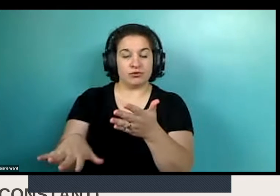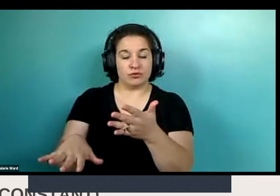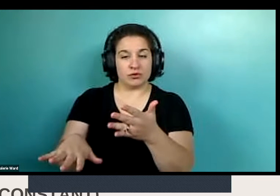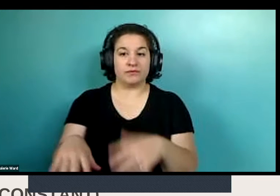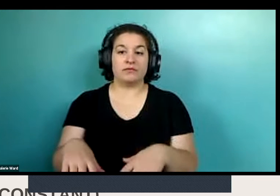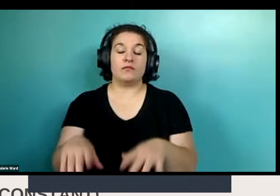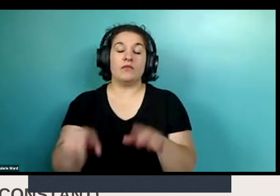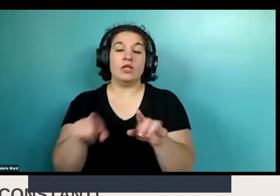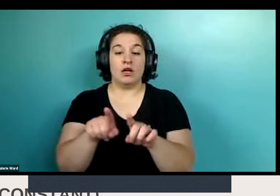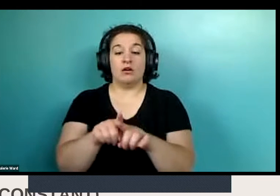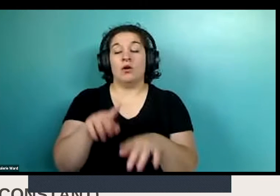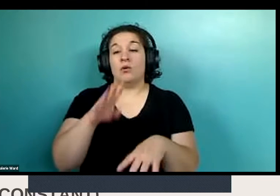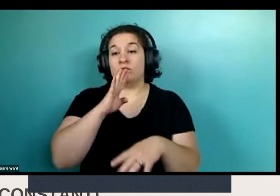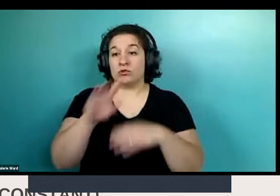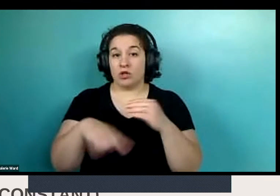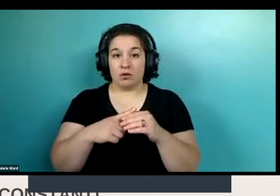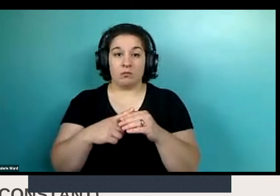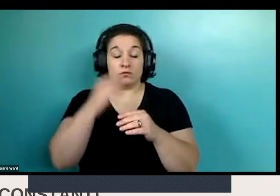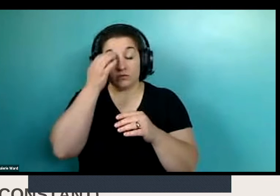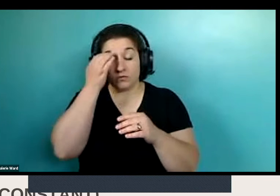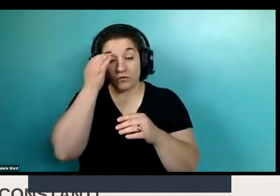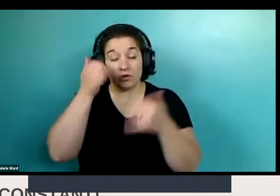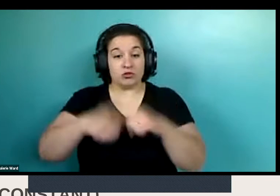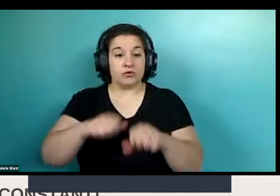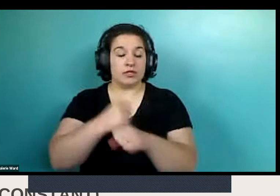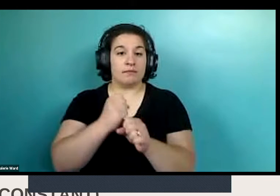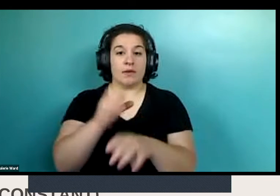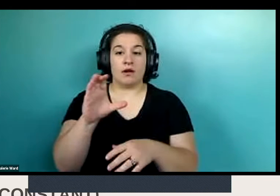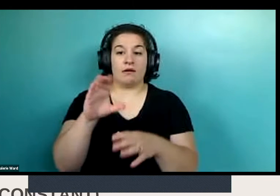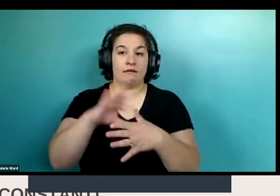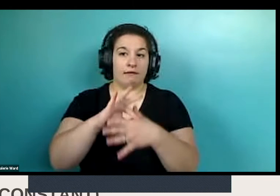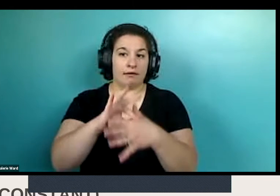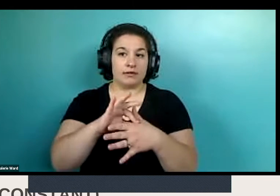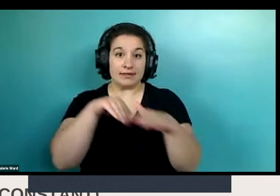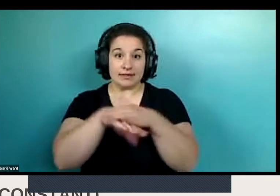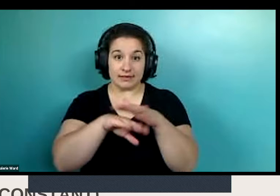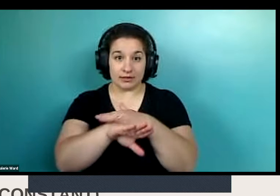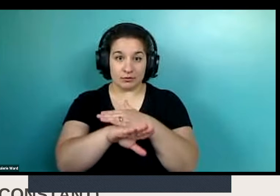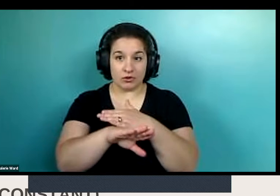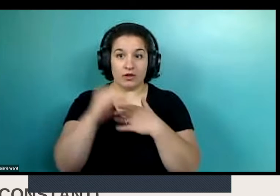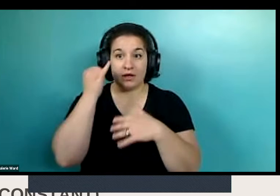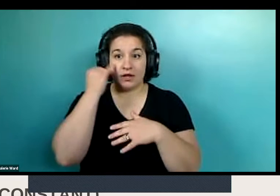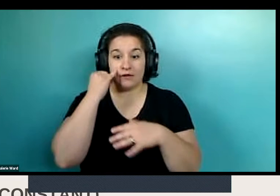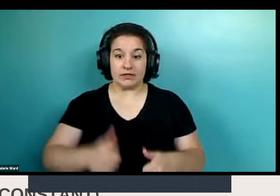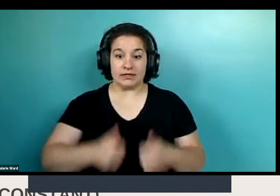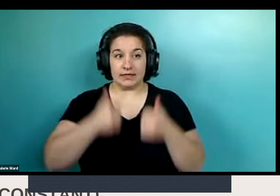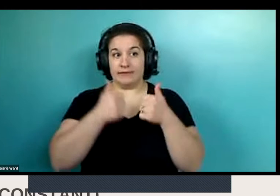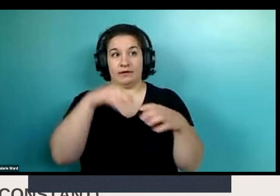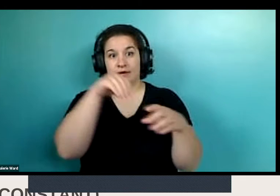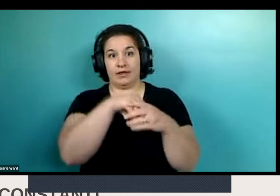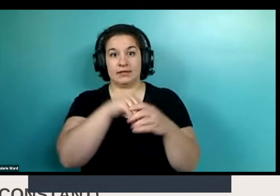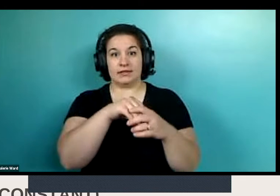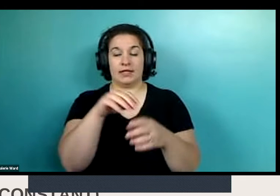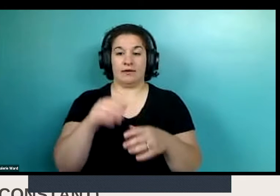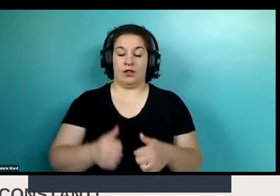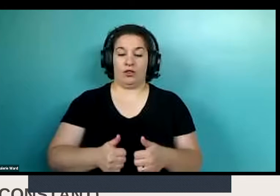make content accessible, if it's living inside of a learning management system, an LMS, and we don't teach the students how to use that,